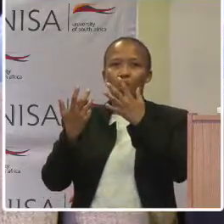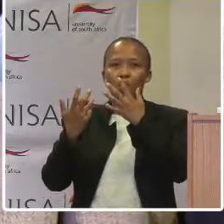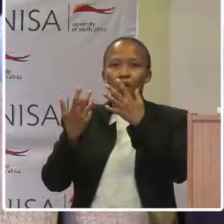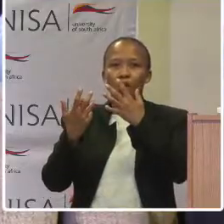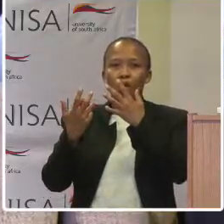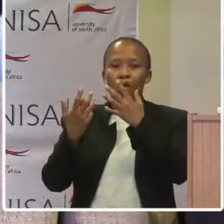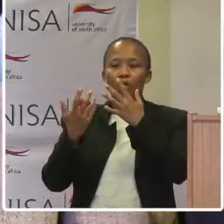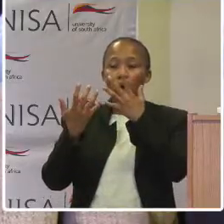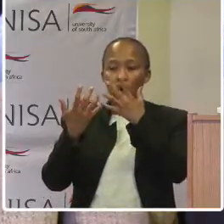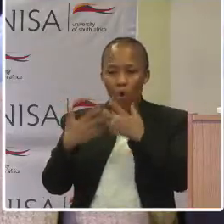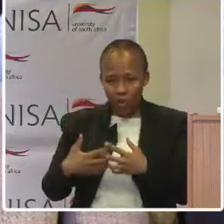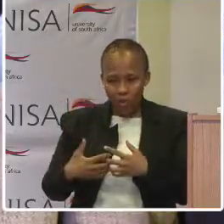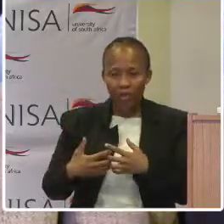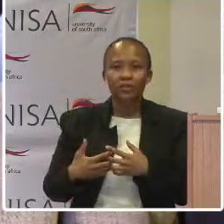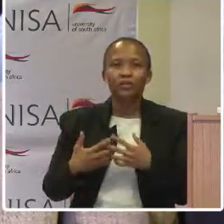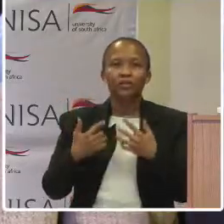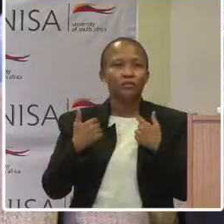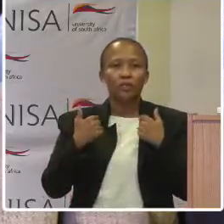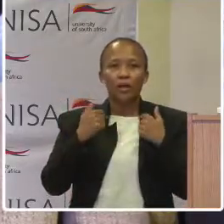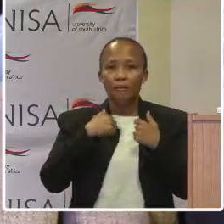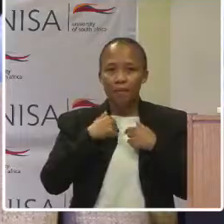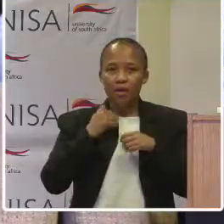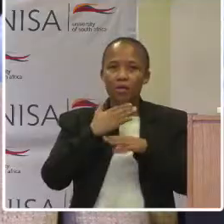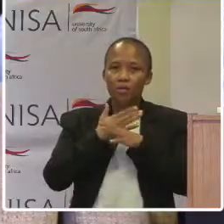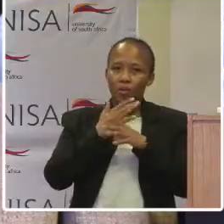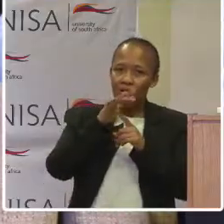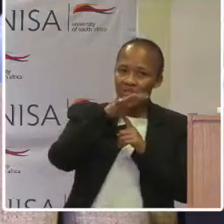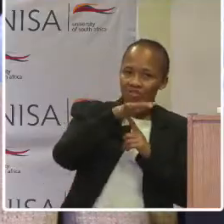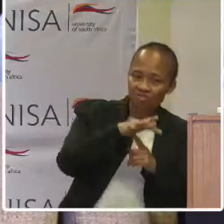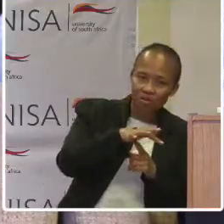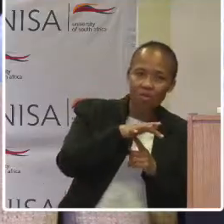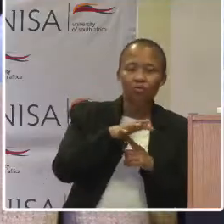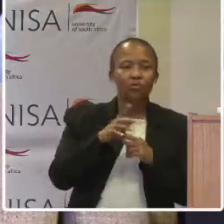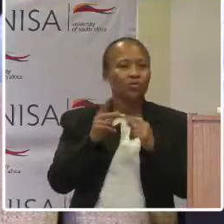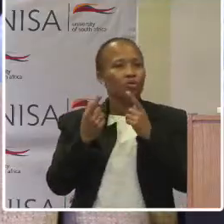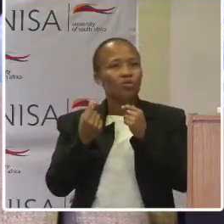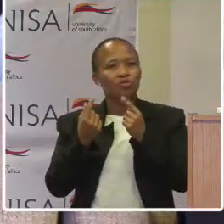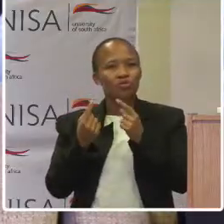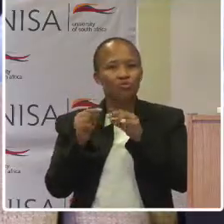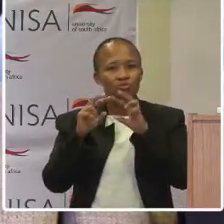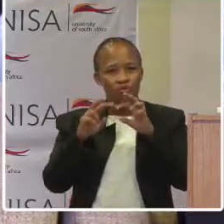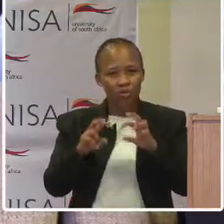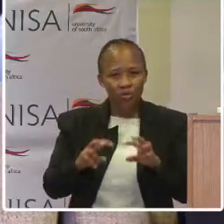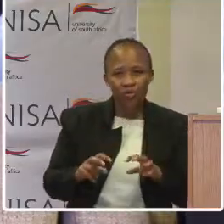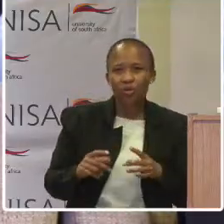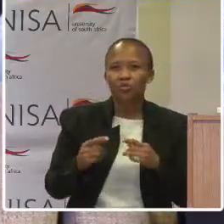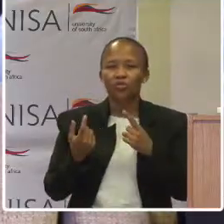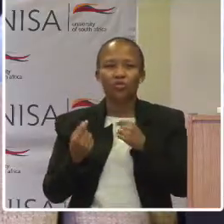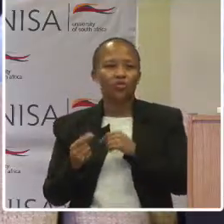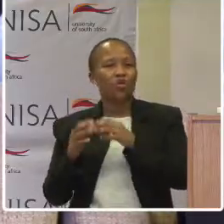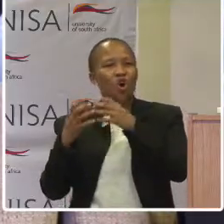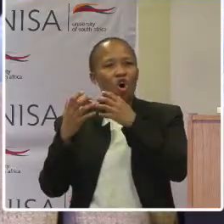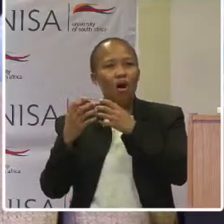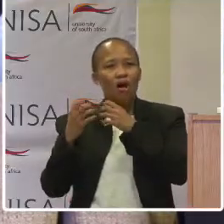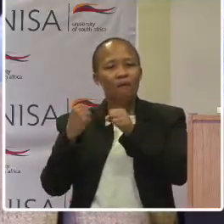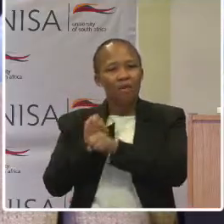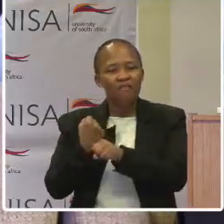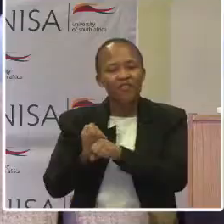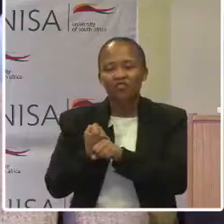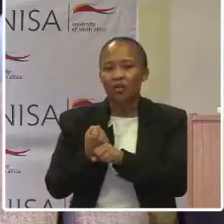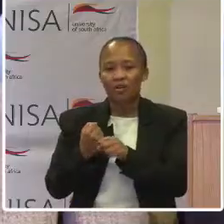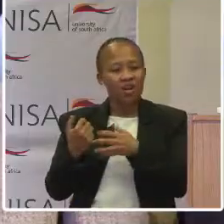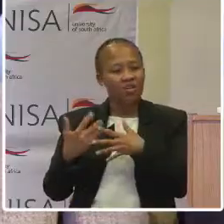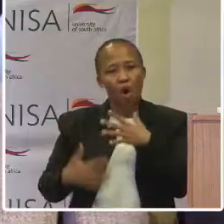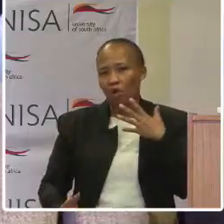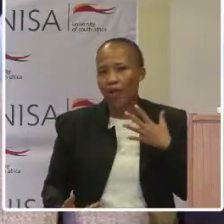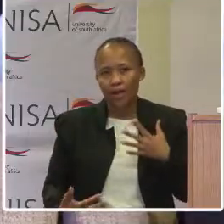the network, because I do work with drones. I work in drone research, and we do manufacturing, and yeah, all of that. It's